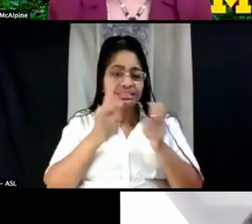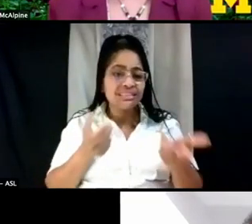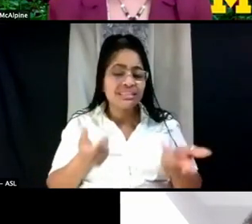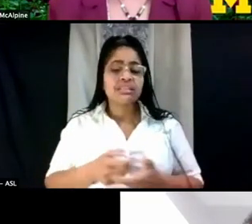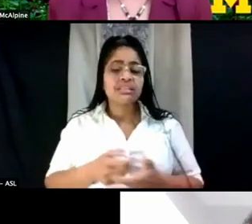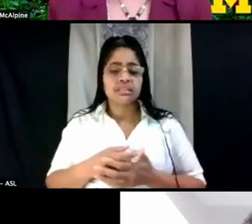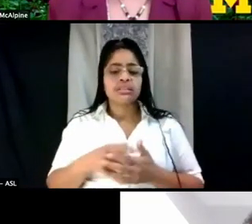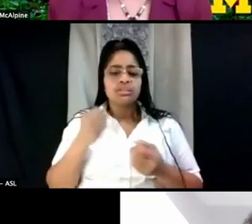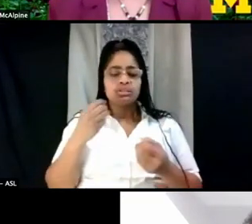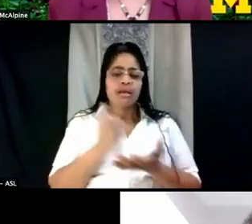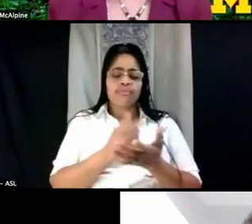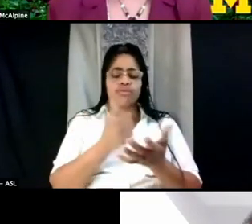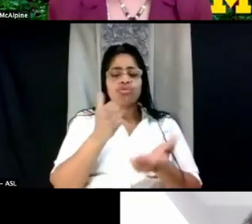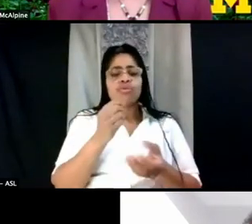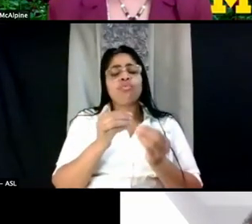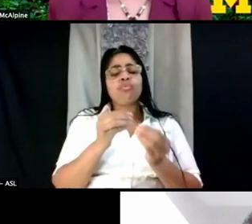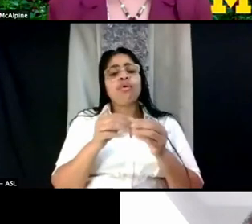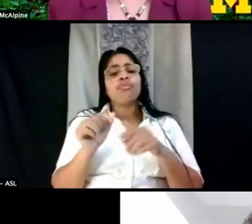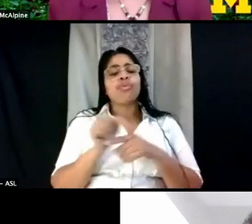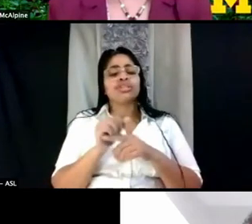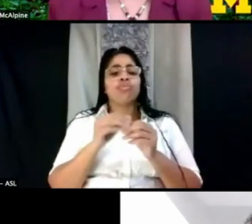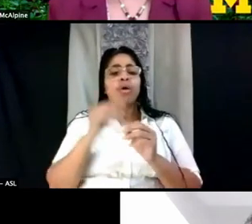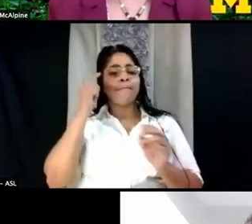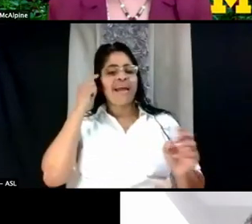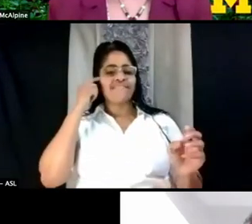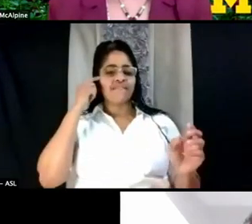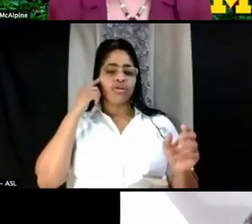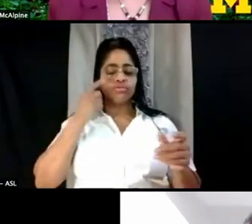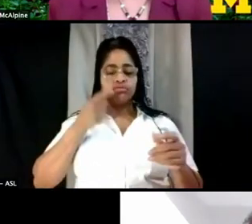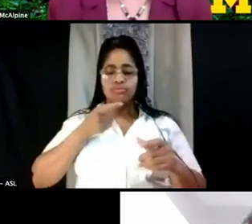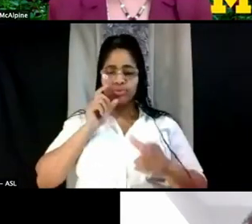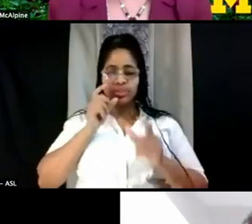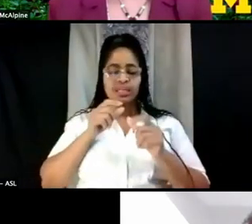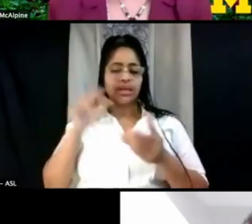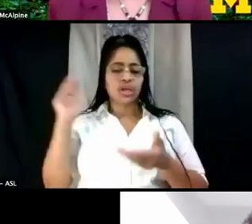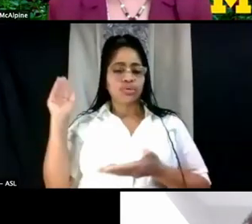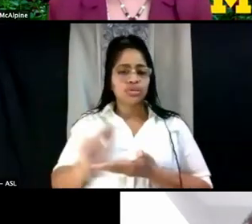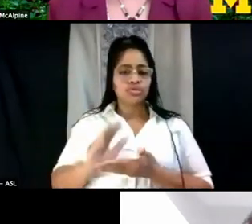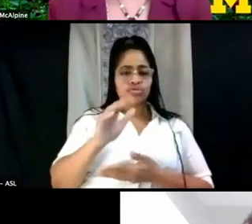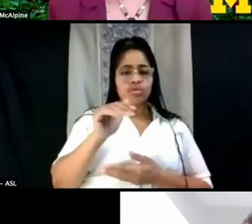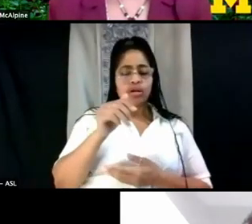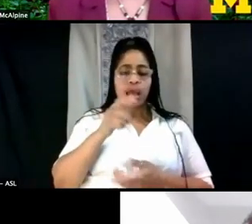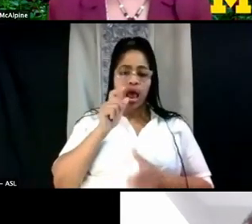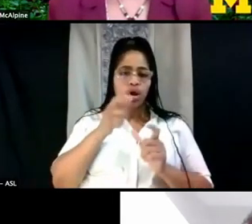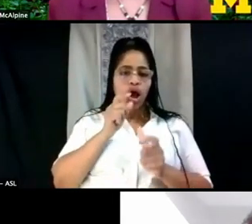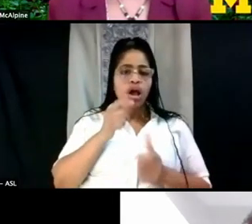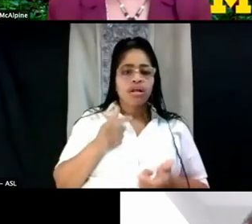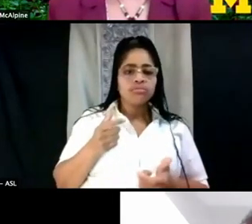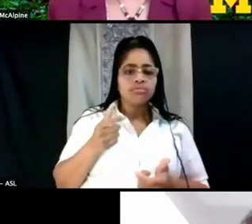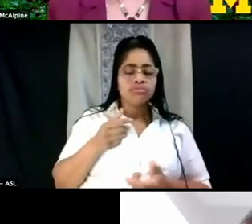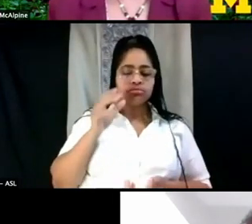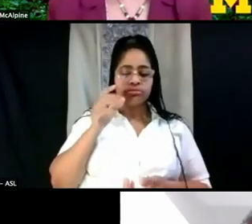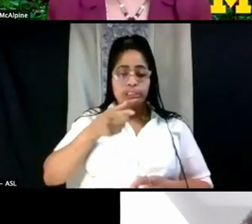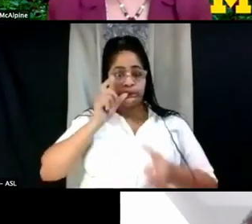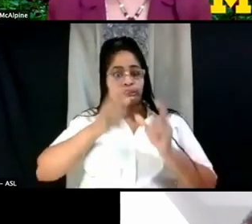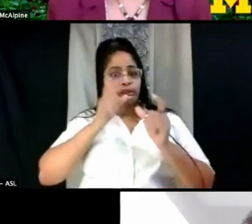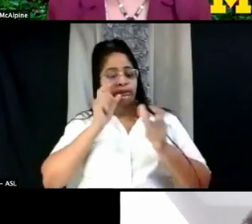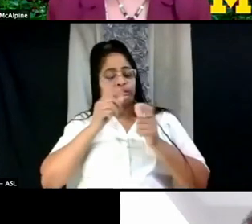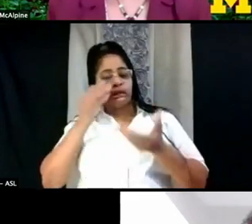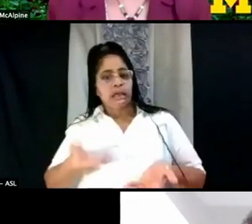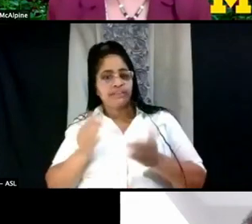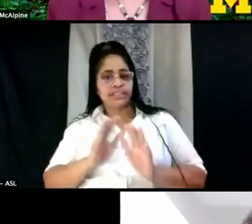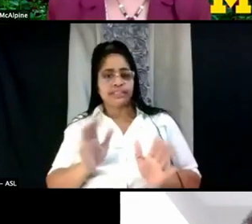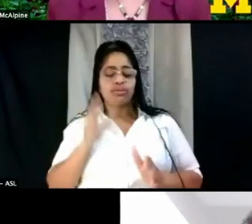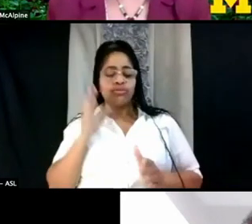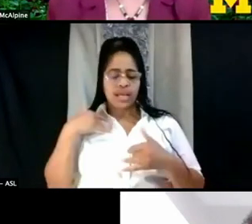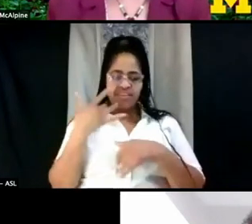help you practice more mindful drinking and reduce alcohol consumption. I will have links to both of these in available